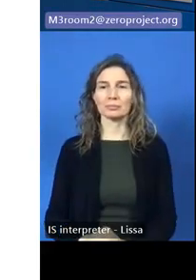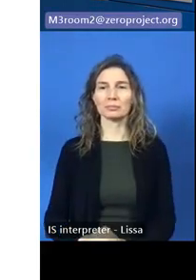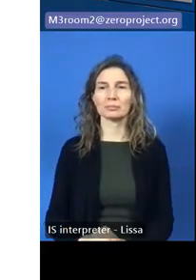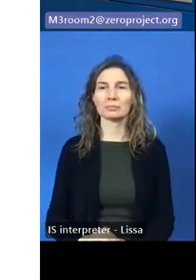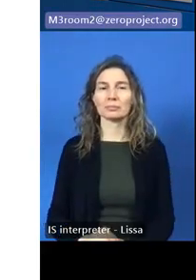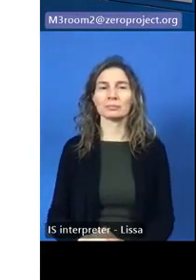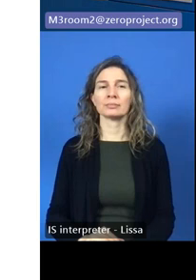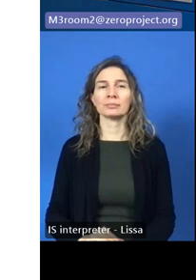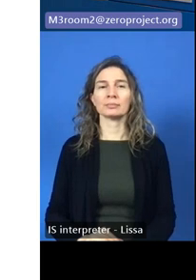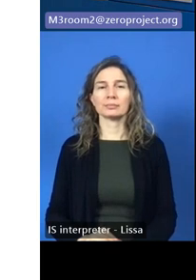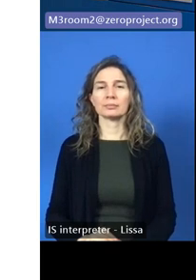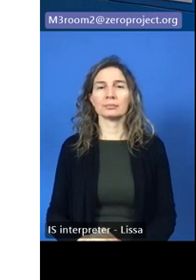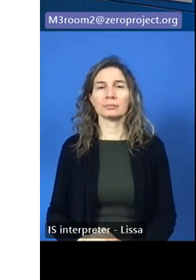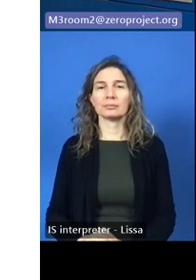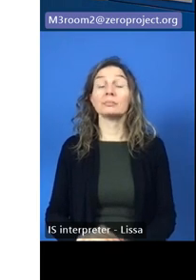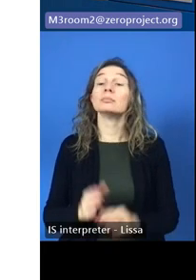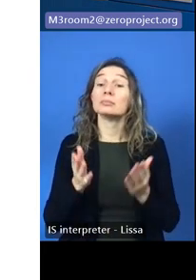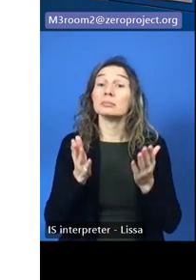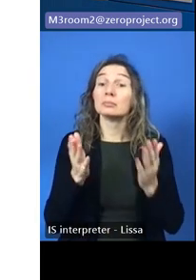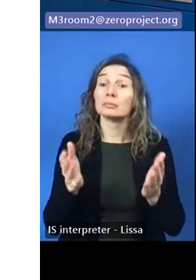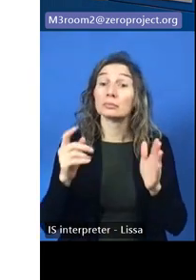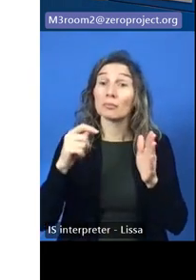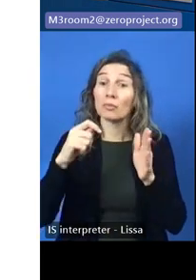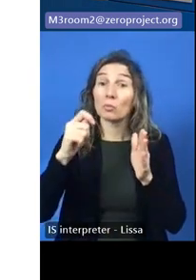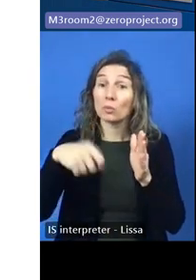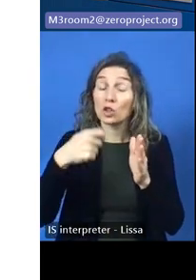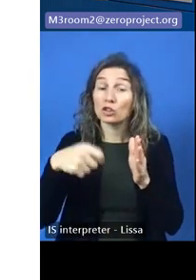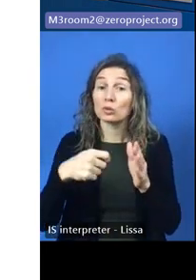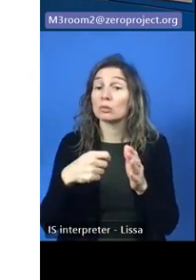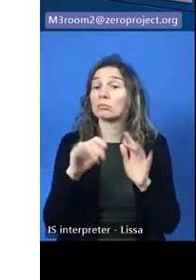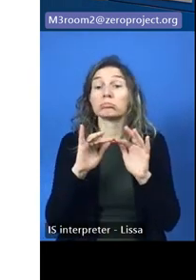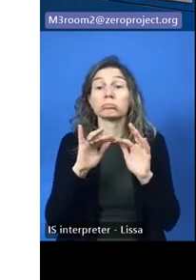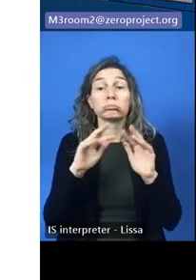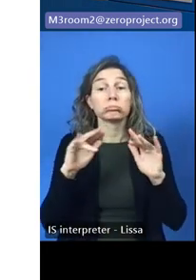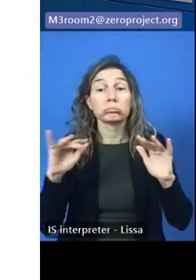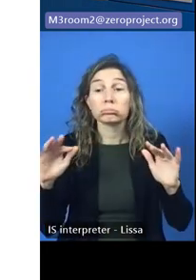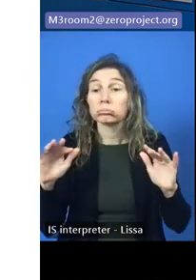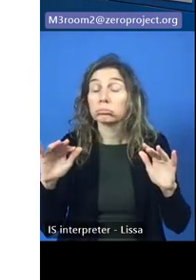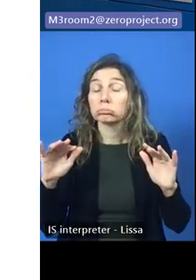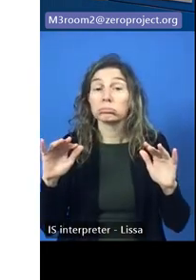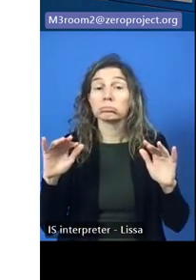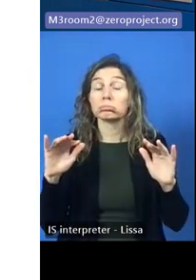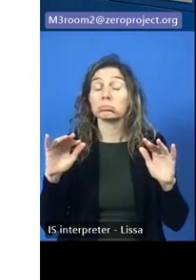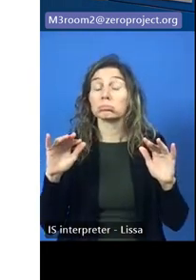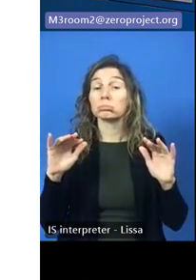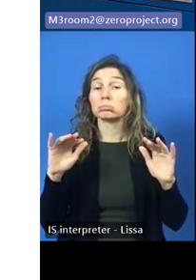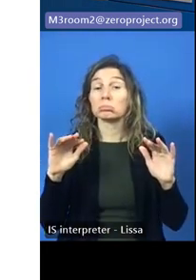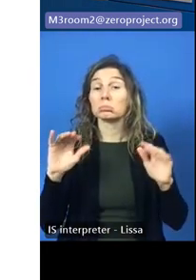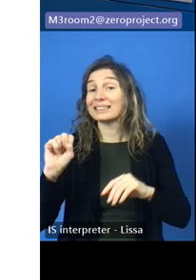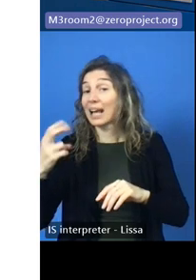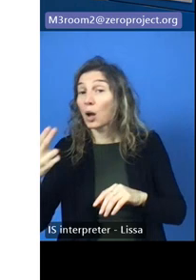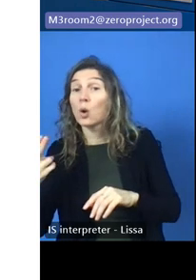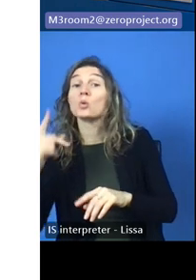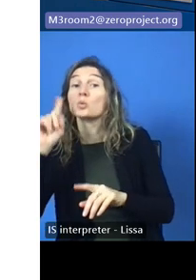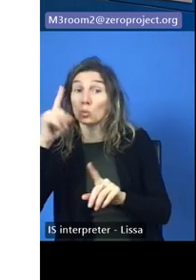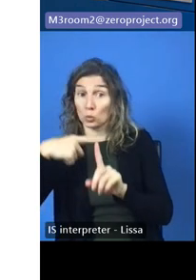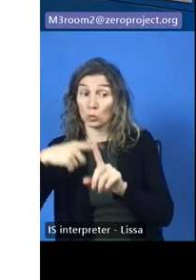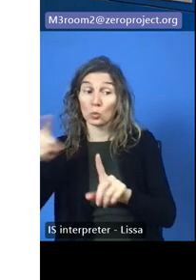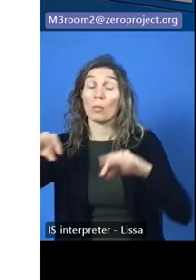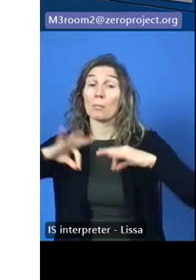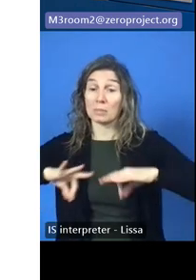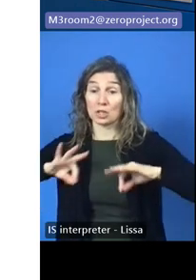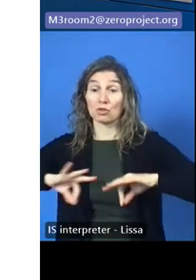In this project, we work with different stakeholders and including Ministry of Education. And under